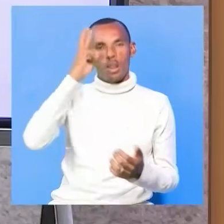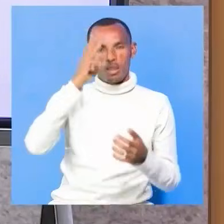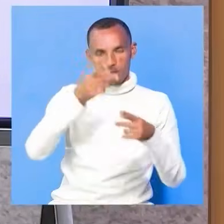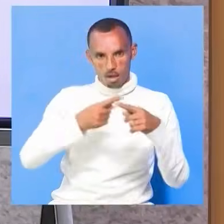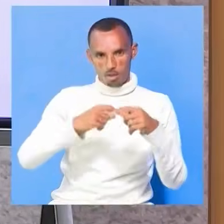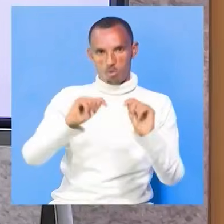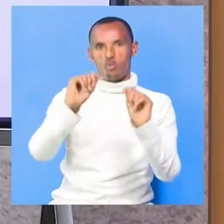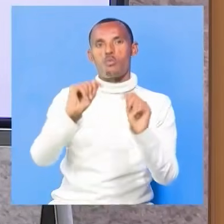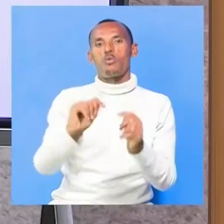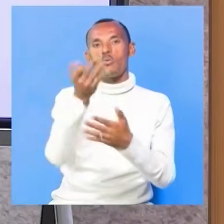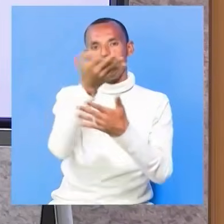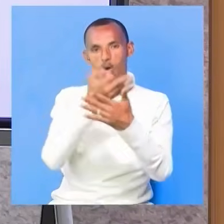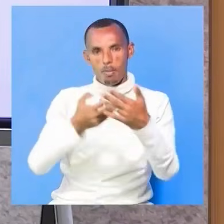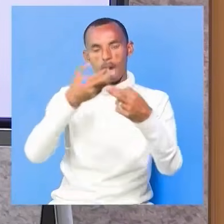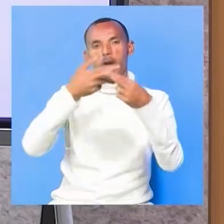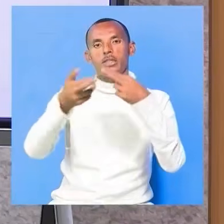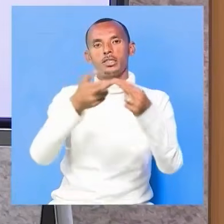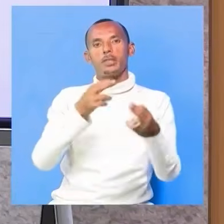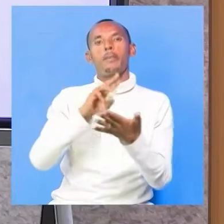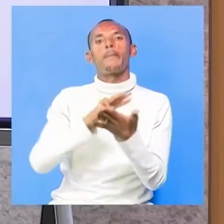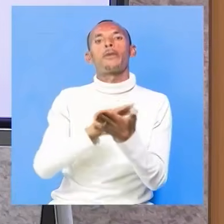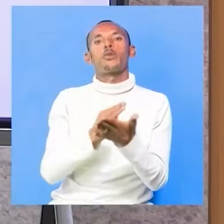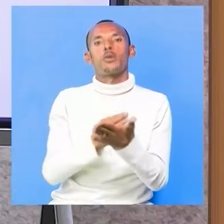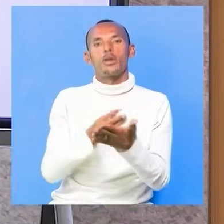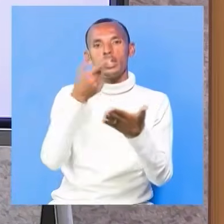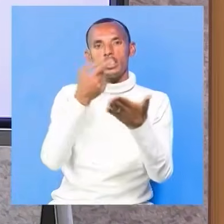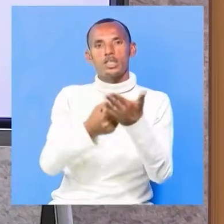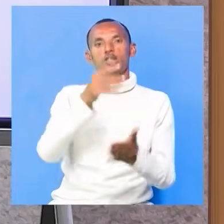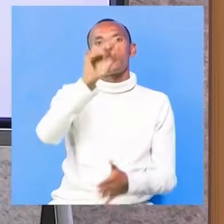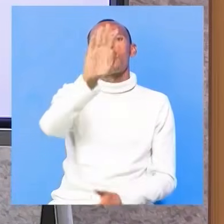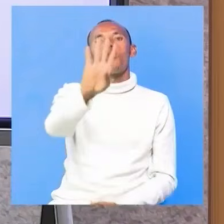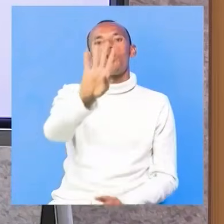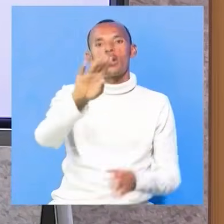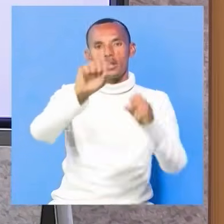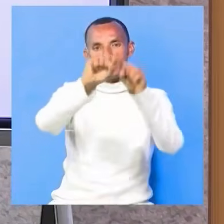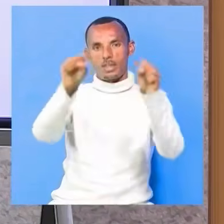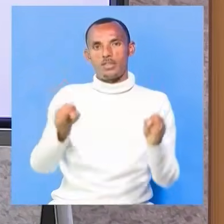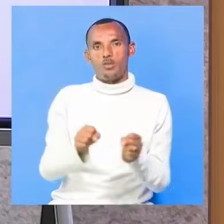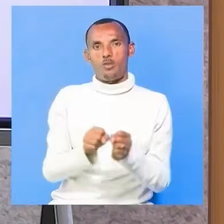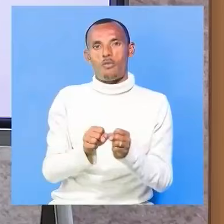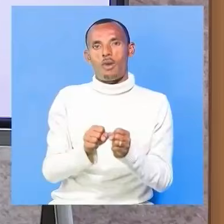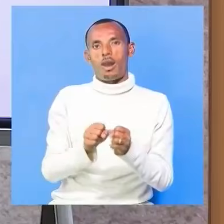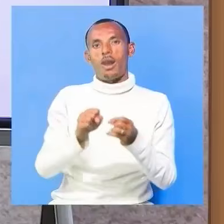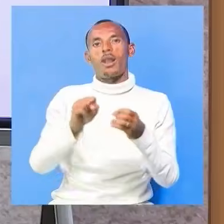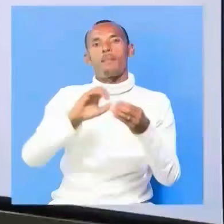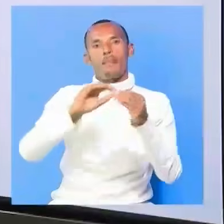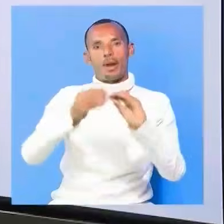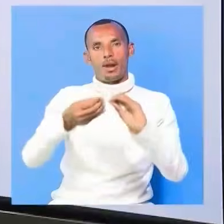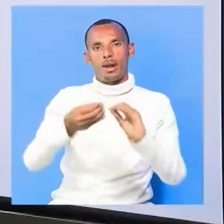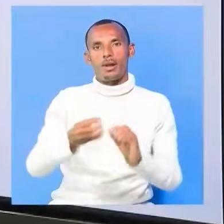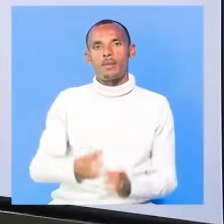we will try to form a relationship between these four sets of number, right?